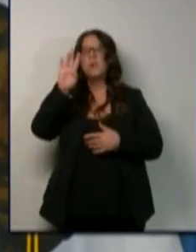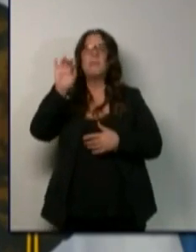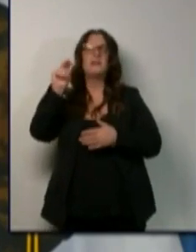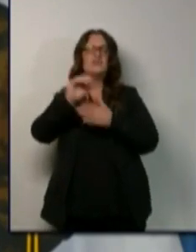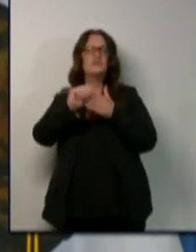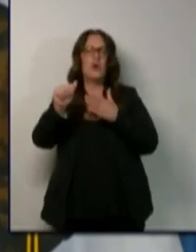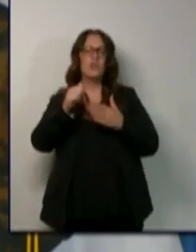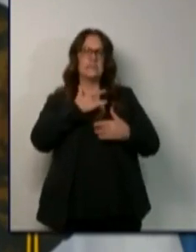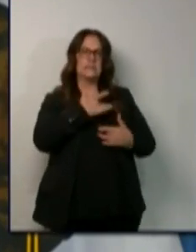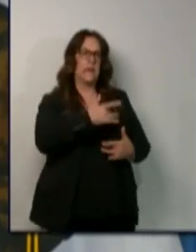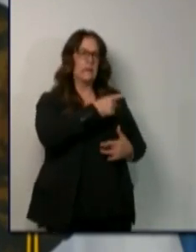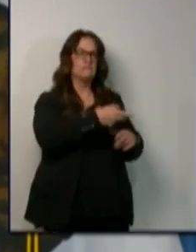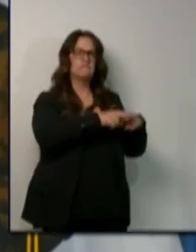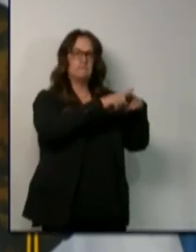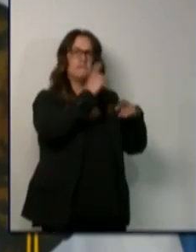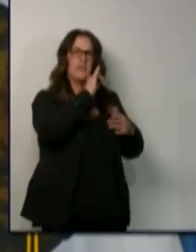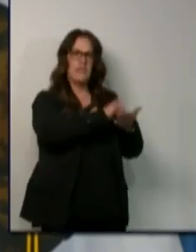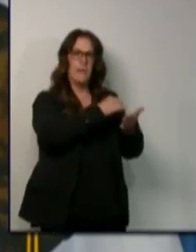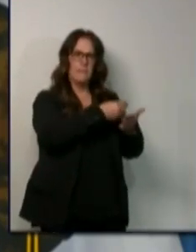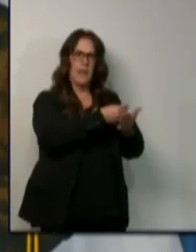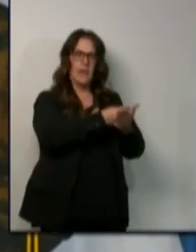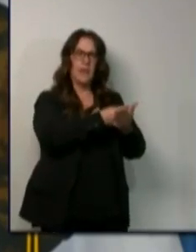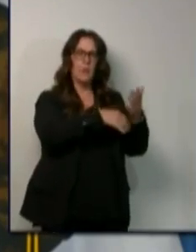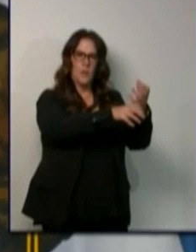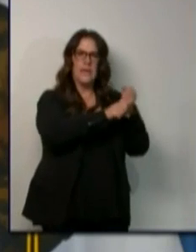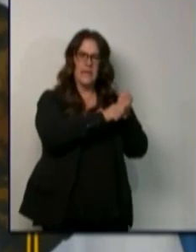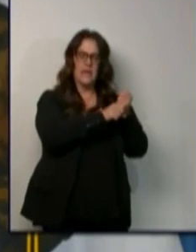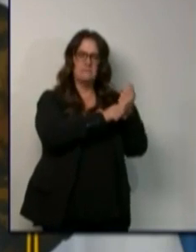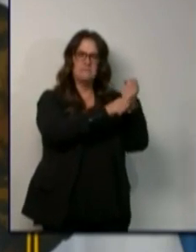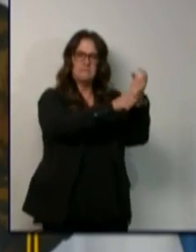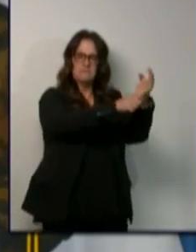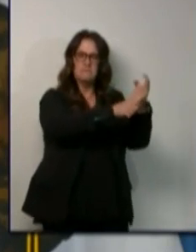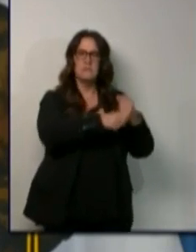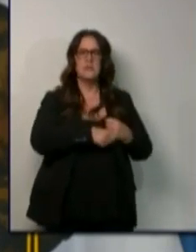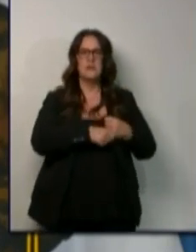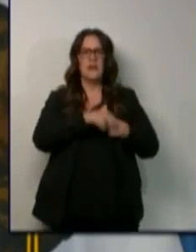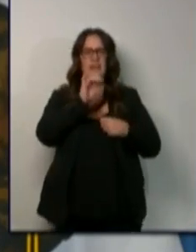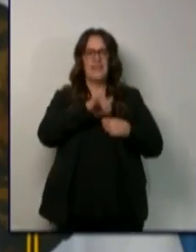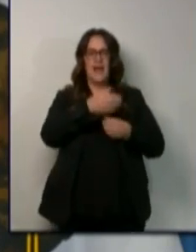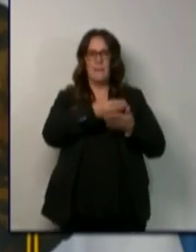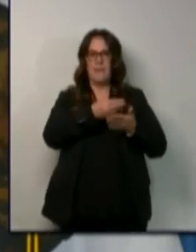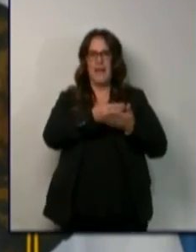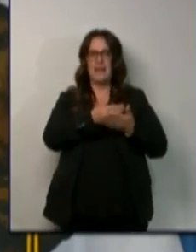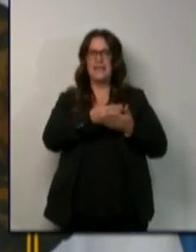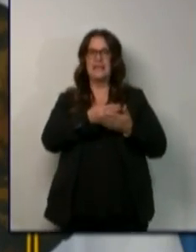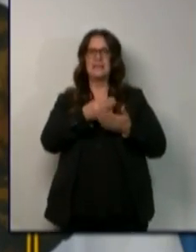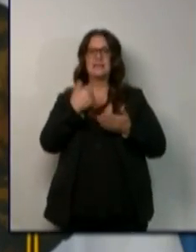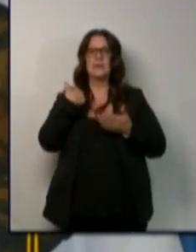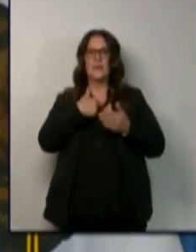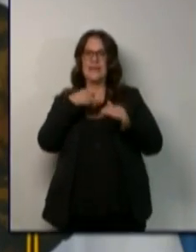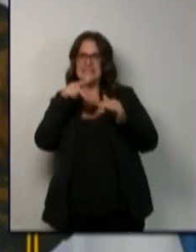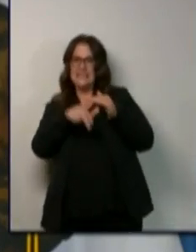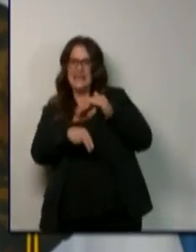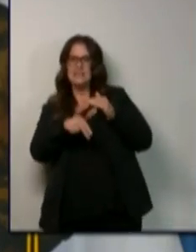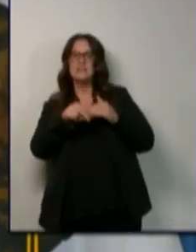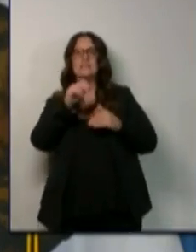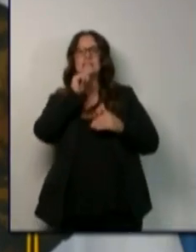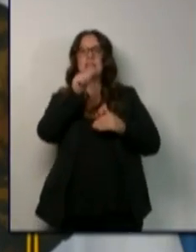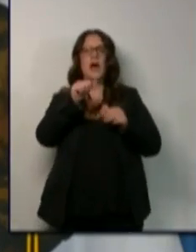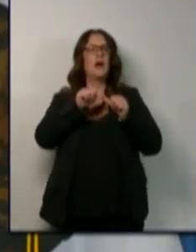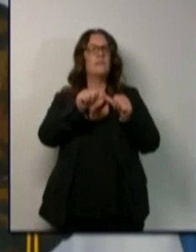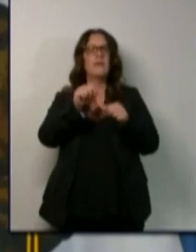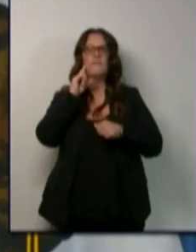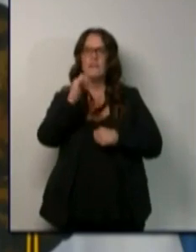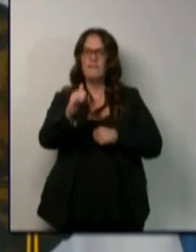it will communicate very clearly, it should, to these districts that these cuts are not permanent. And as a consequence,